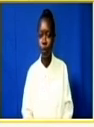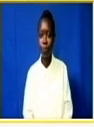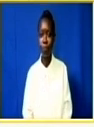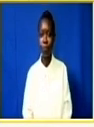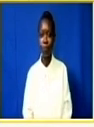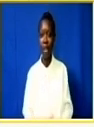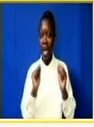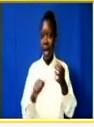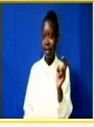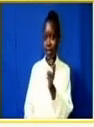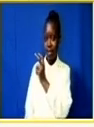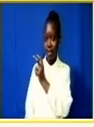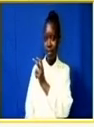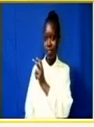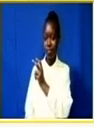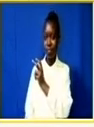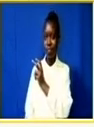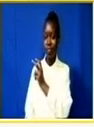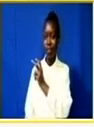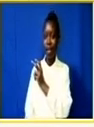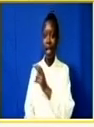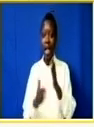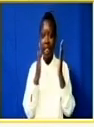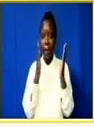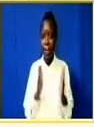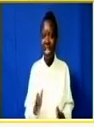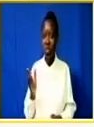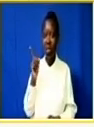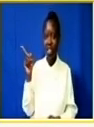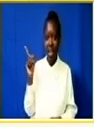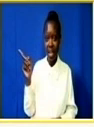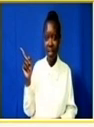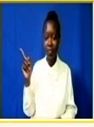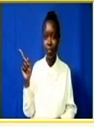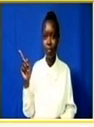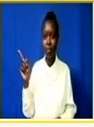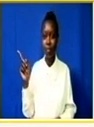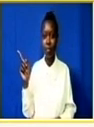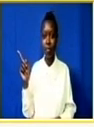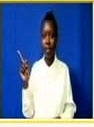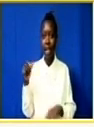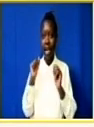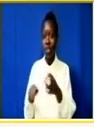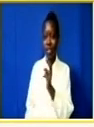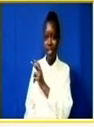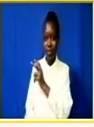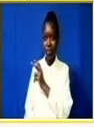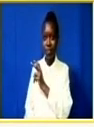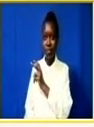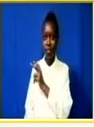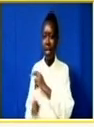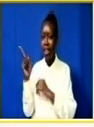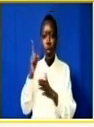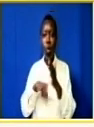find, if you look at it, mm. the person on this terrace is uku kando, mm. this part. Can you see my cursor? Yes. What is